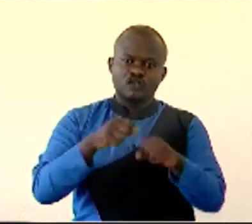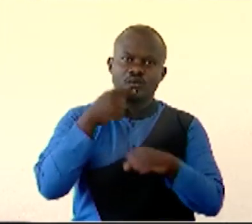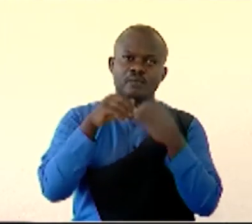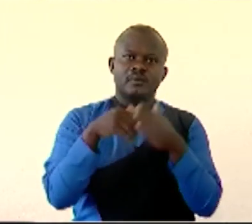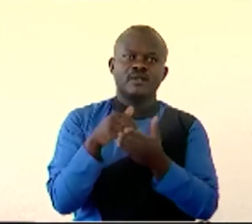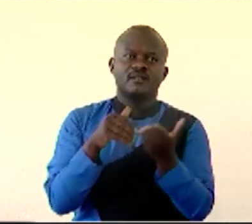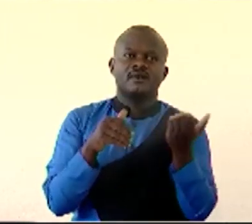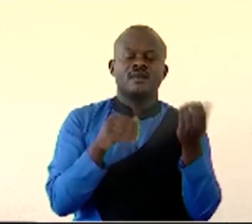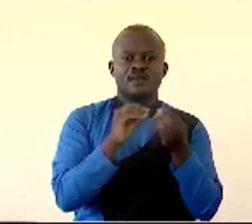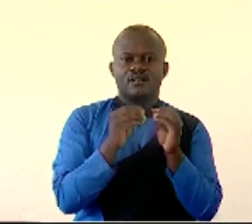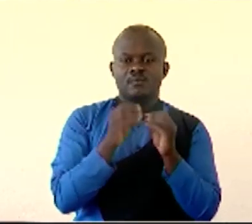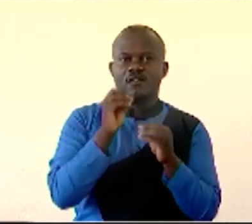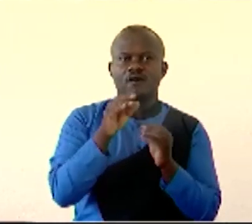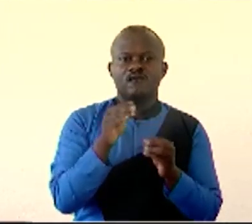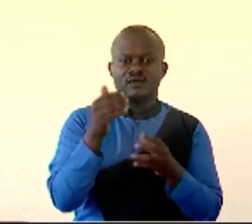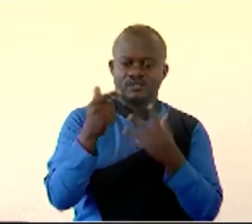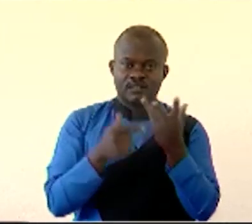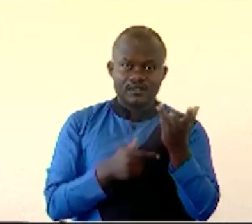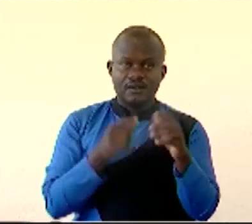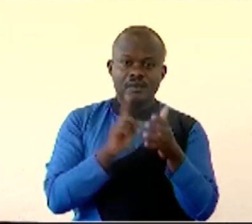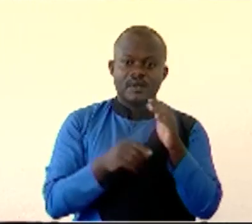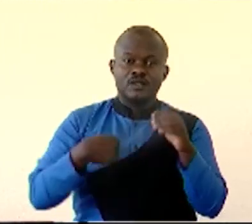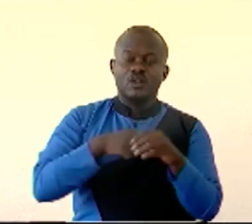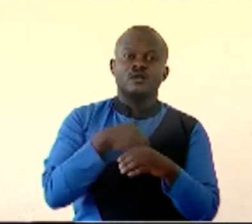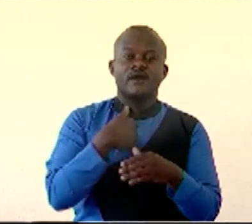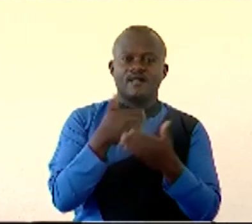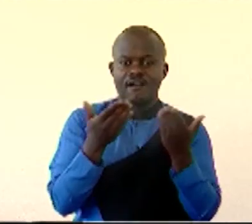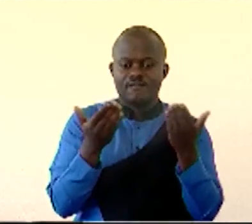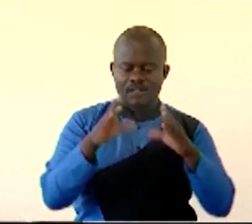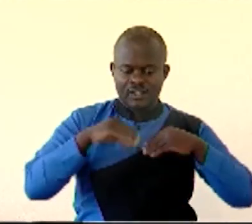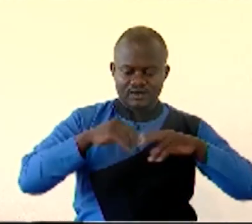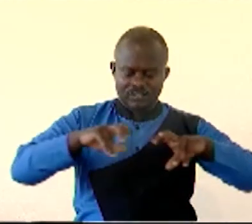times the number of moles of this. But what do we have? Let's